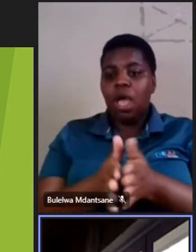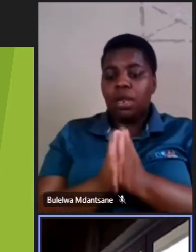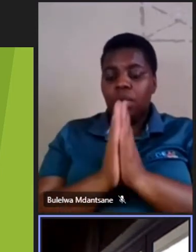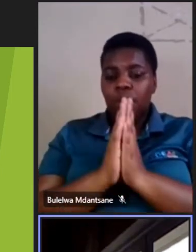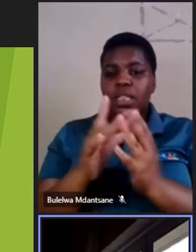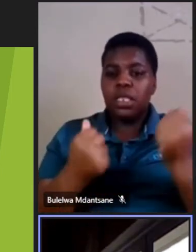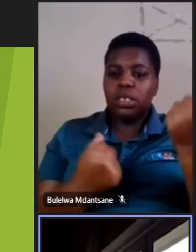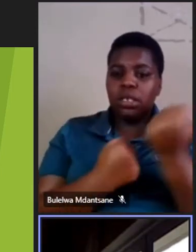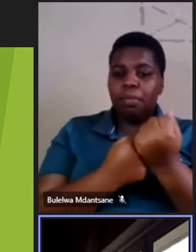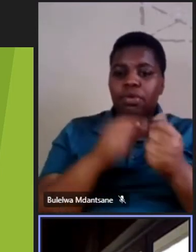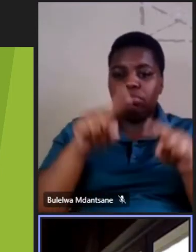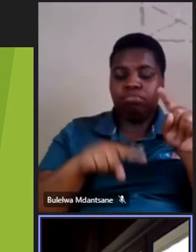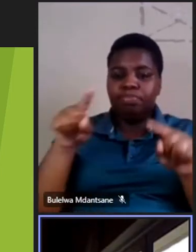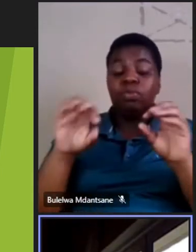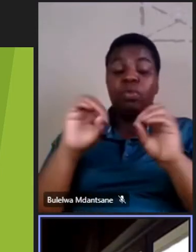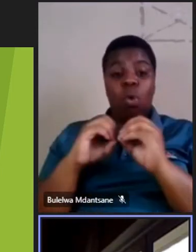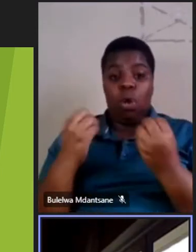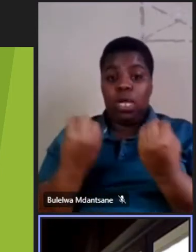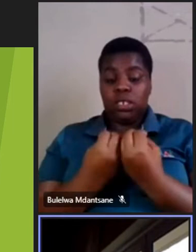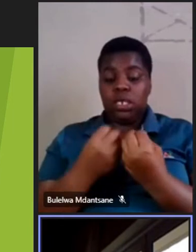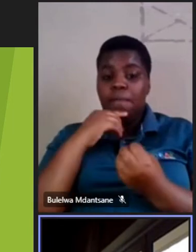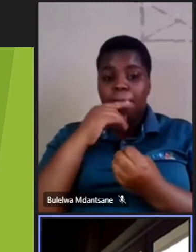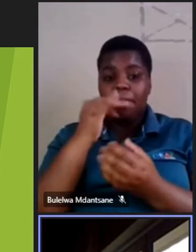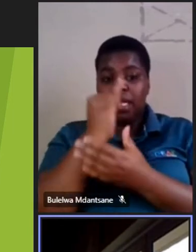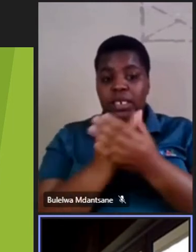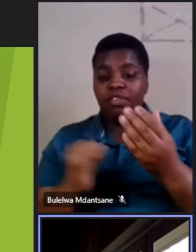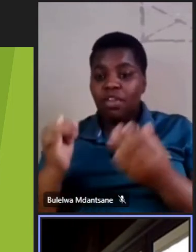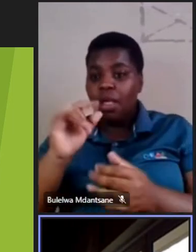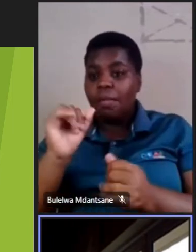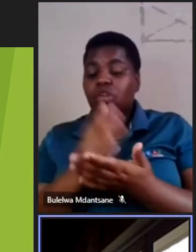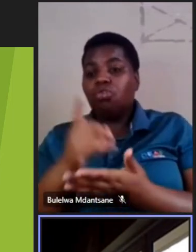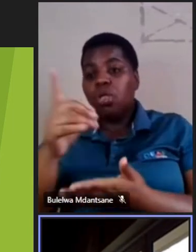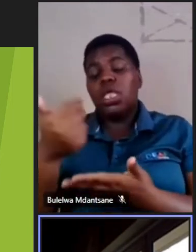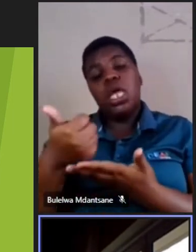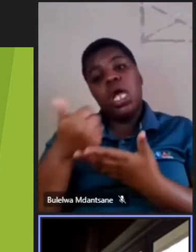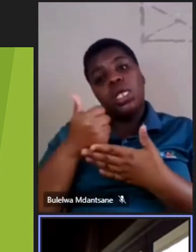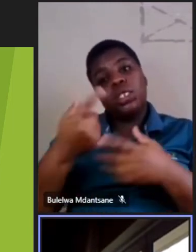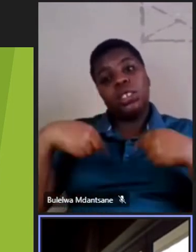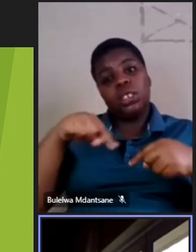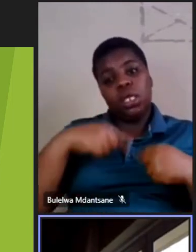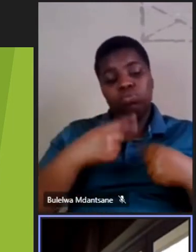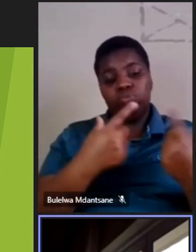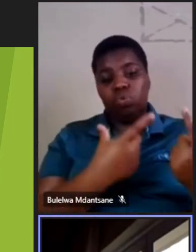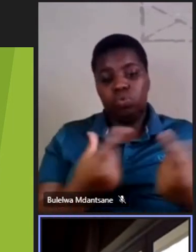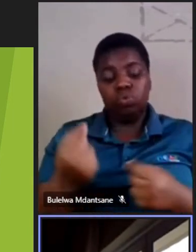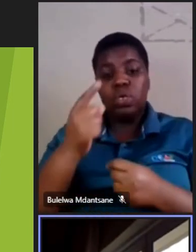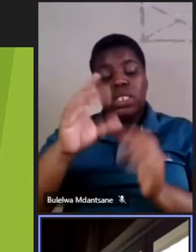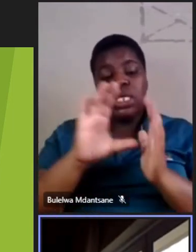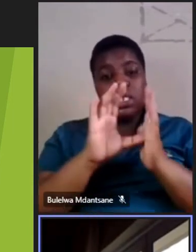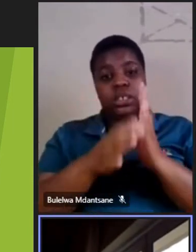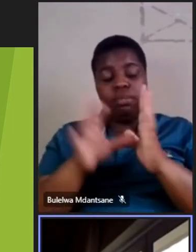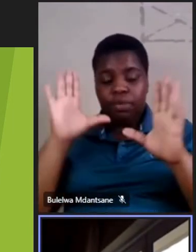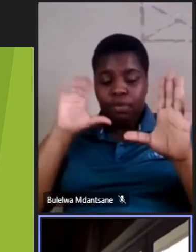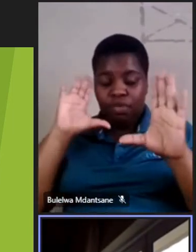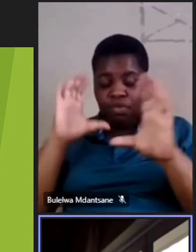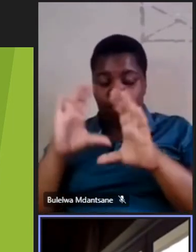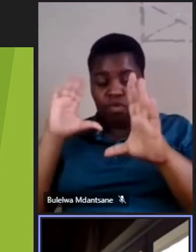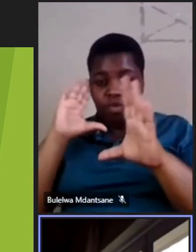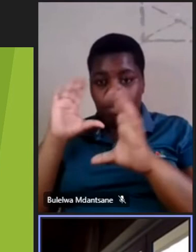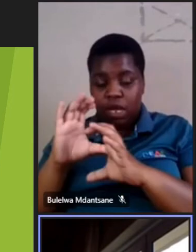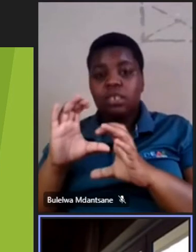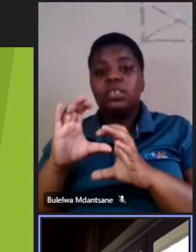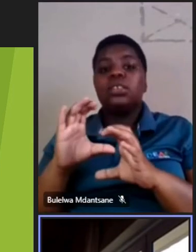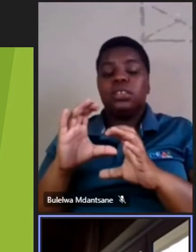of various organizations and individuals to assist with the compiling of a disability-focused model